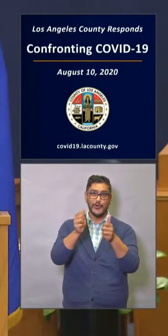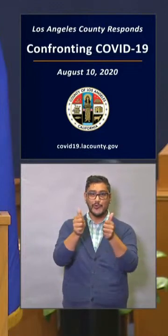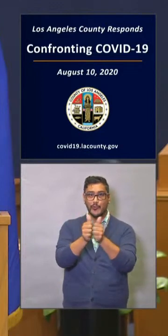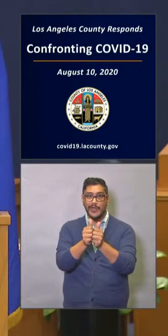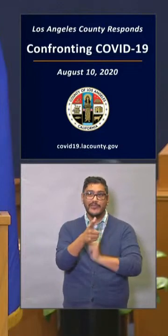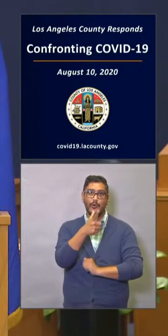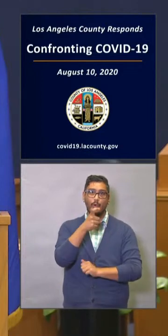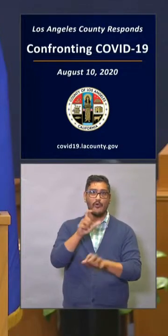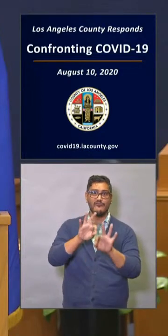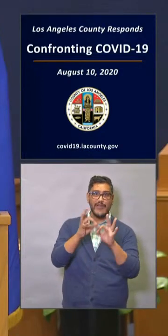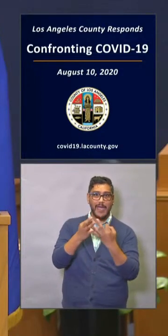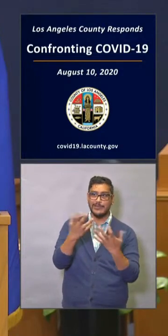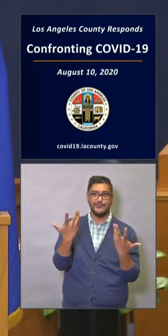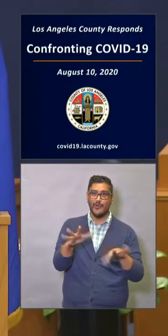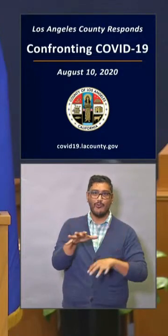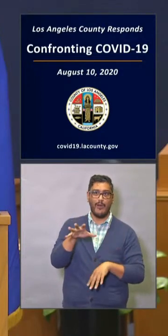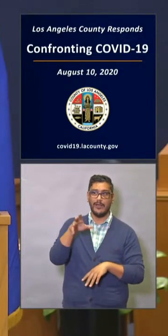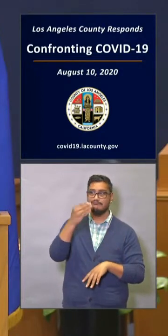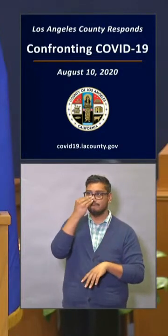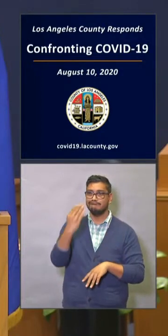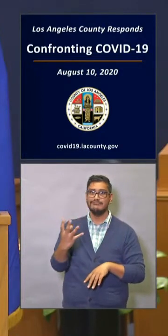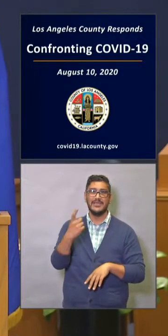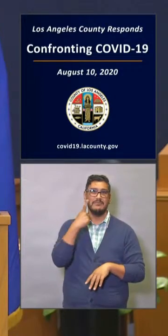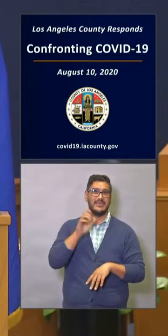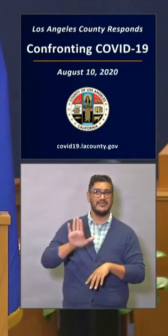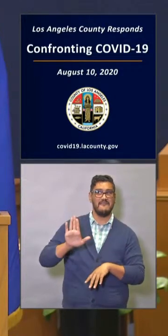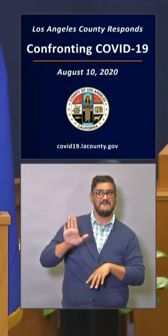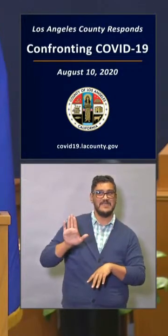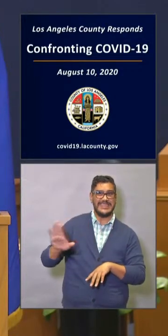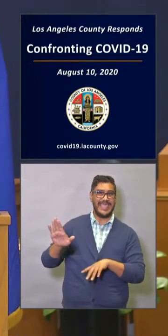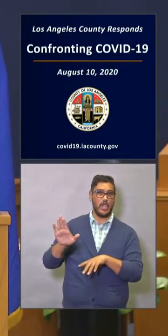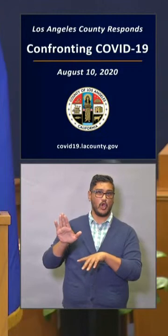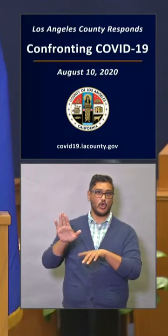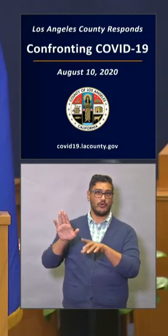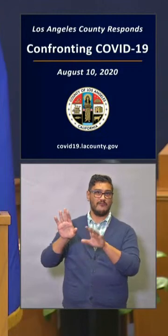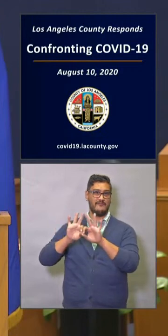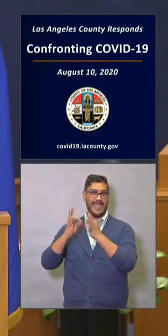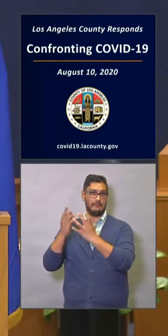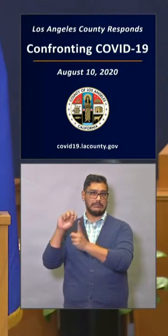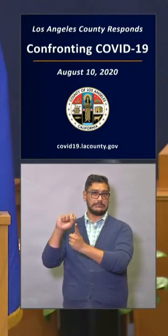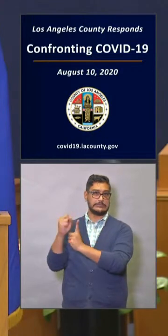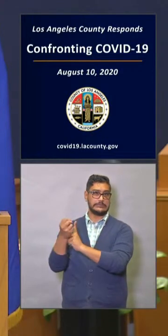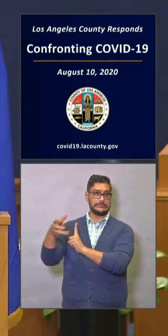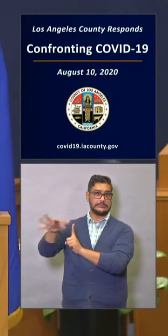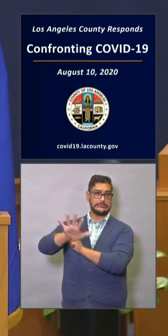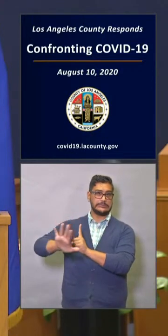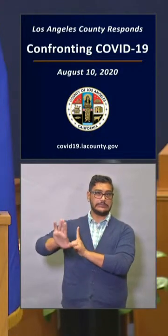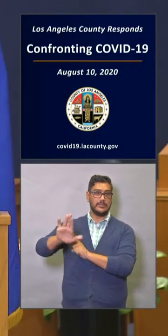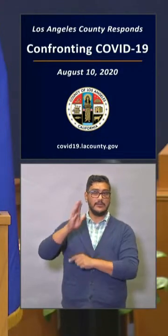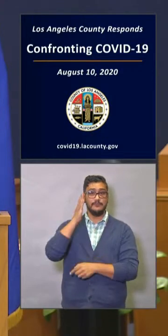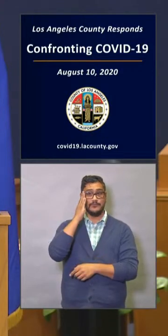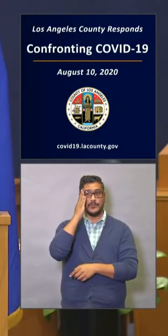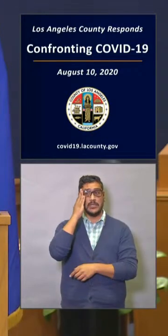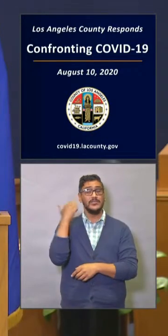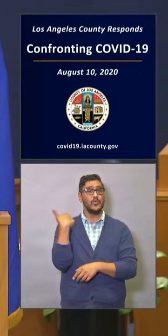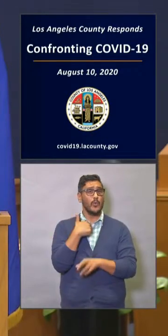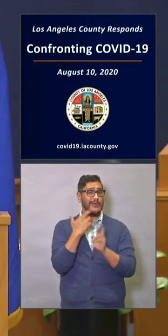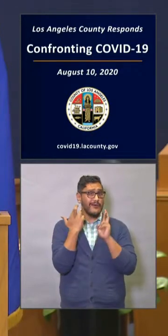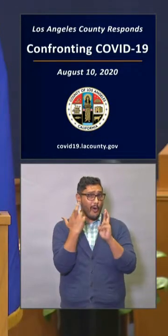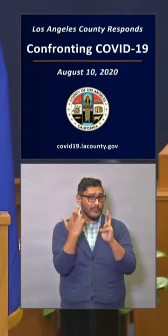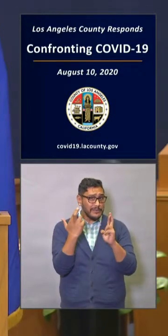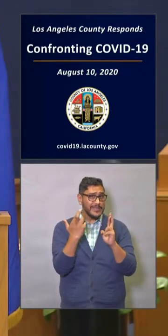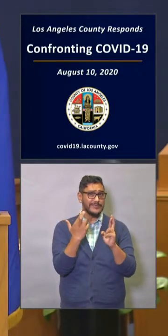their family members, because of their individual circumstances. We're hoping that with the incentives that